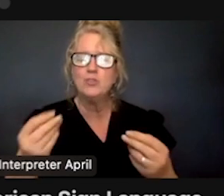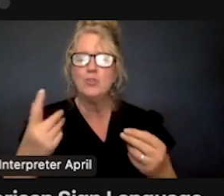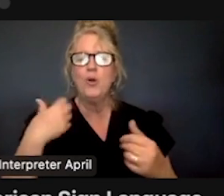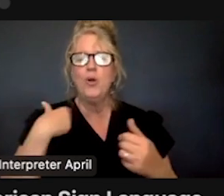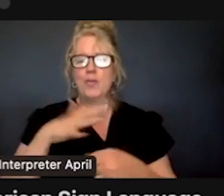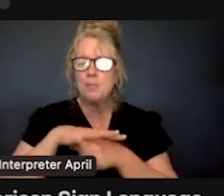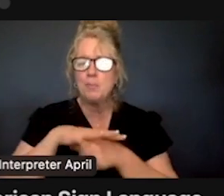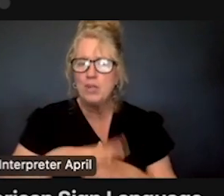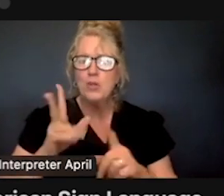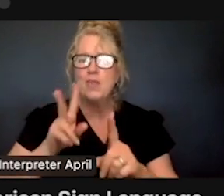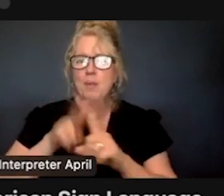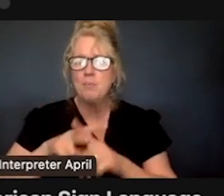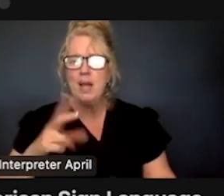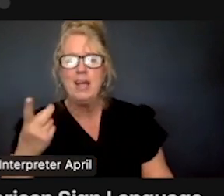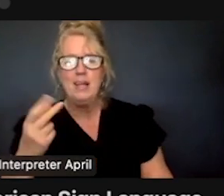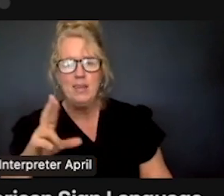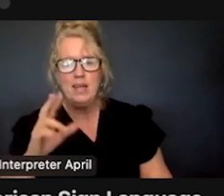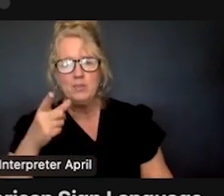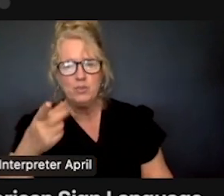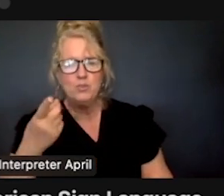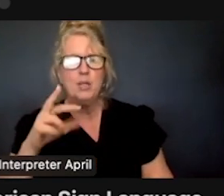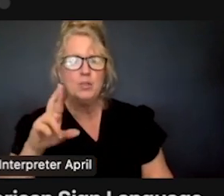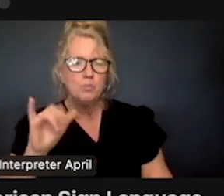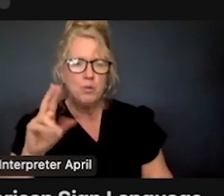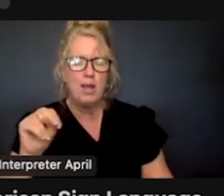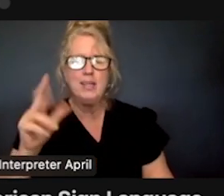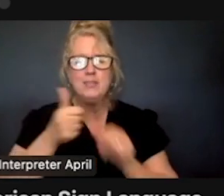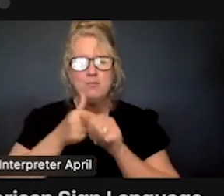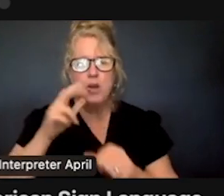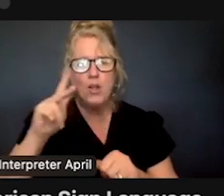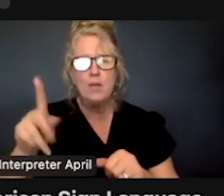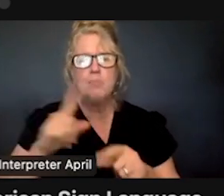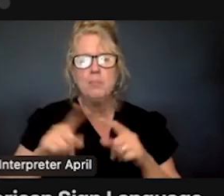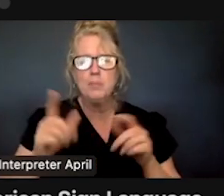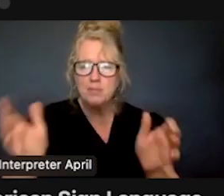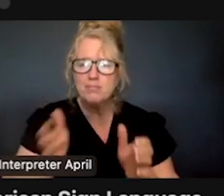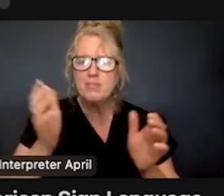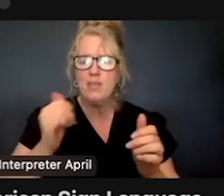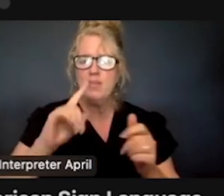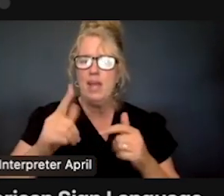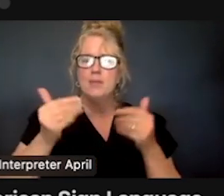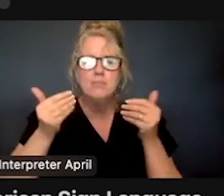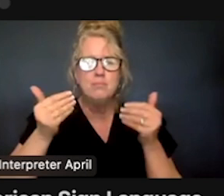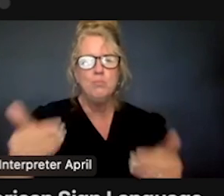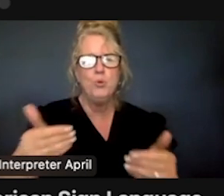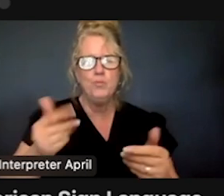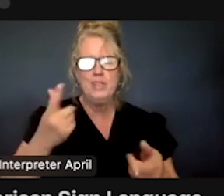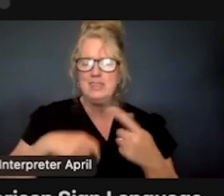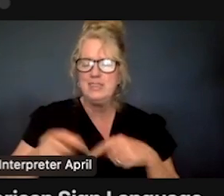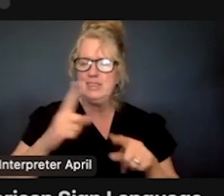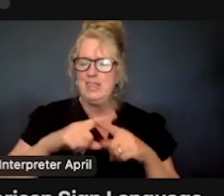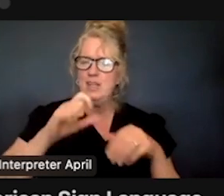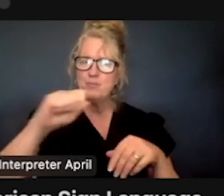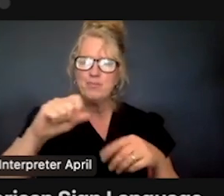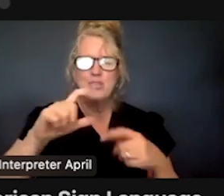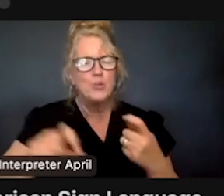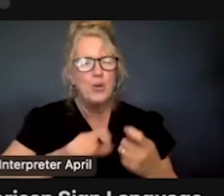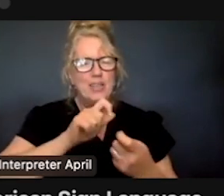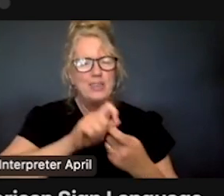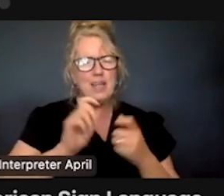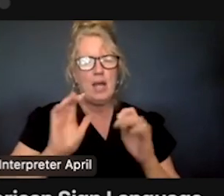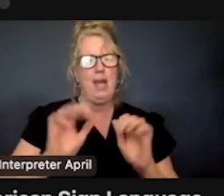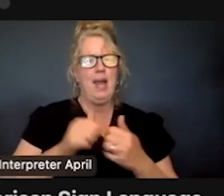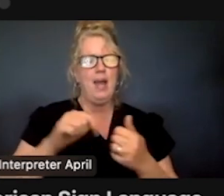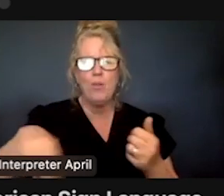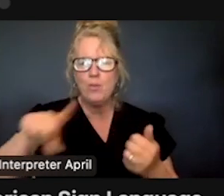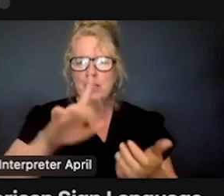and then Brian's follow-up about the importance of pushing with the movement versus against it. And I really think that's exactly how these paper